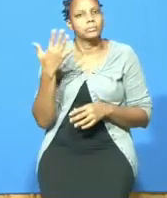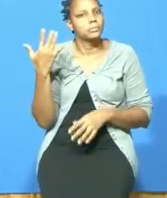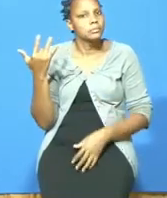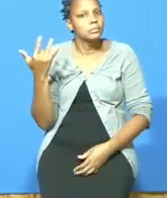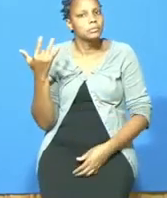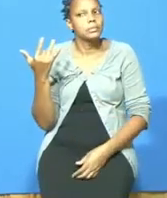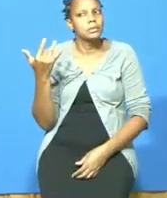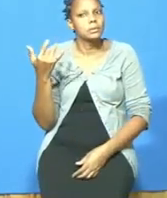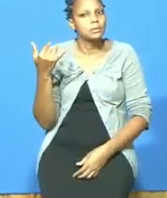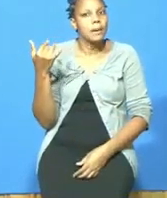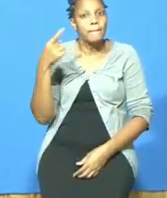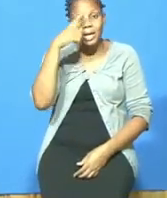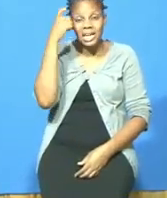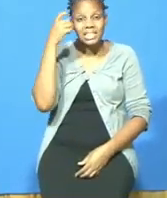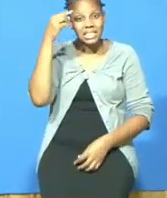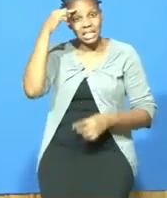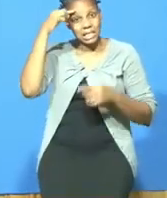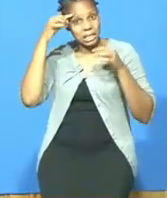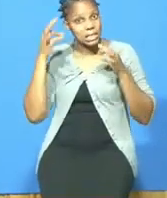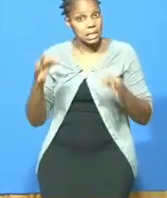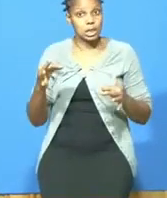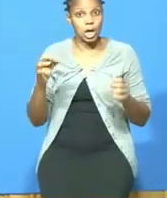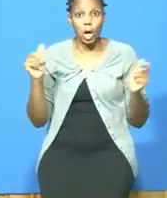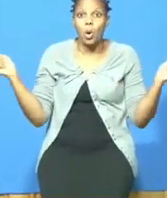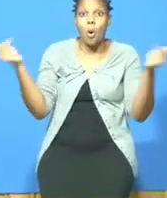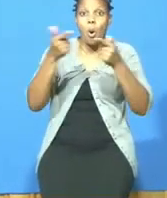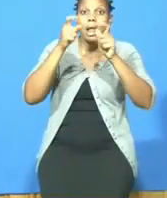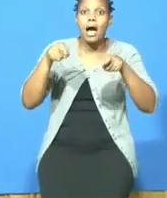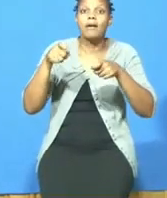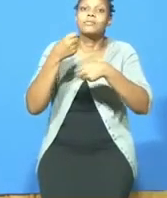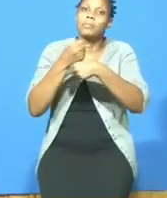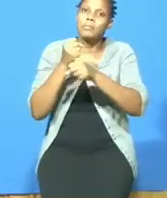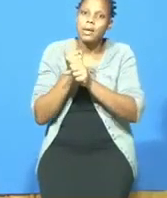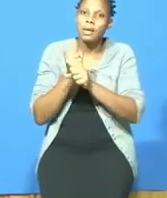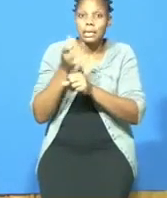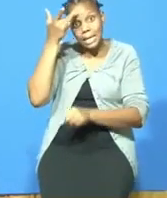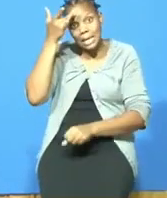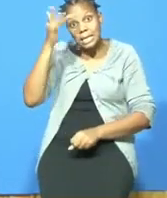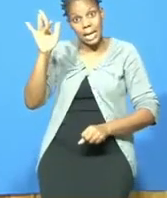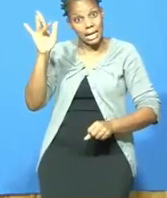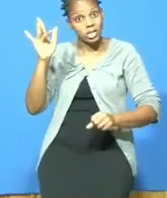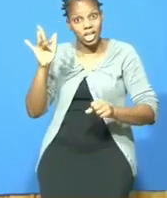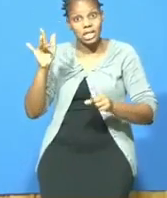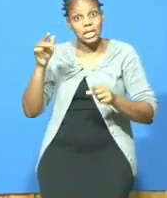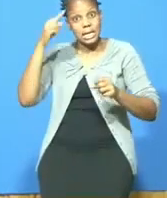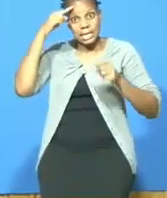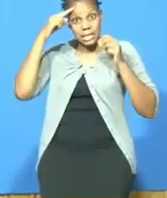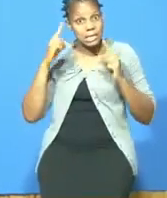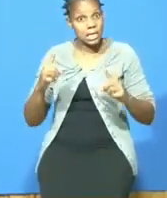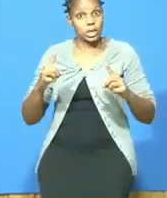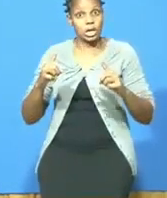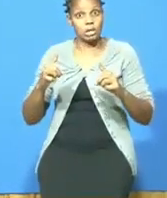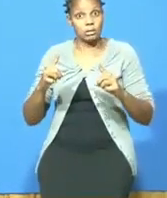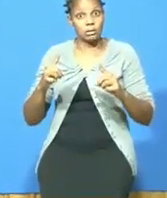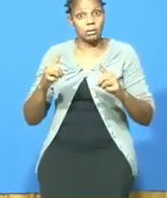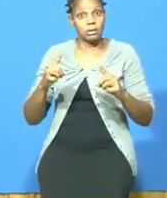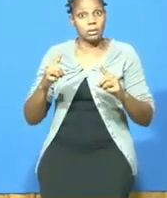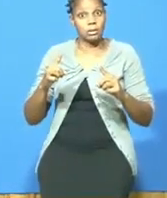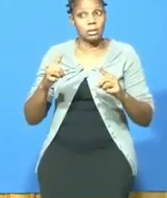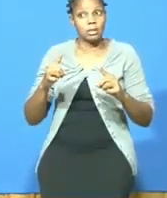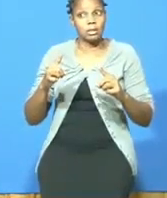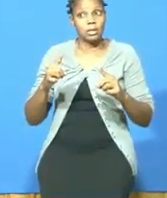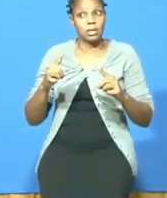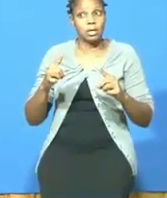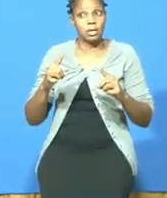Because it's a decision that you have to make. It's an intelligent decision. It is as the Holy